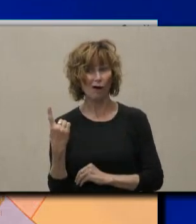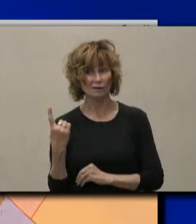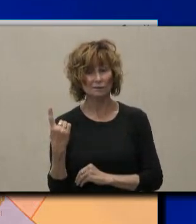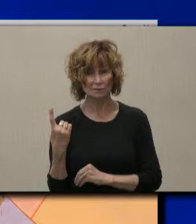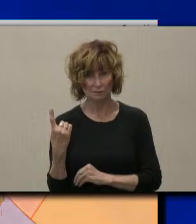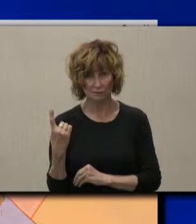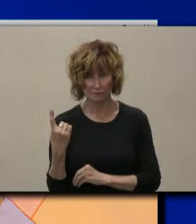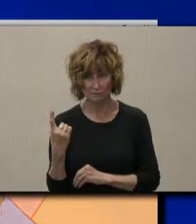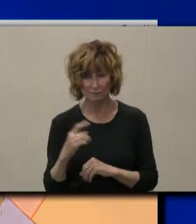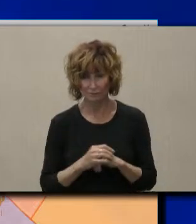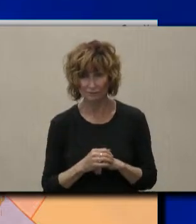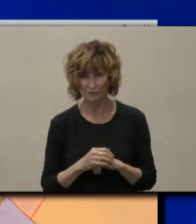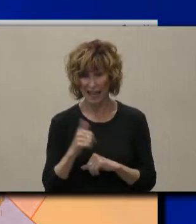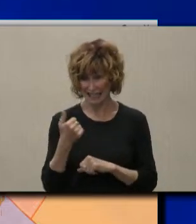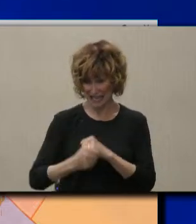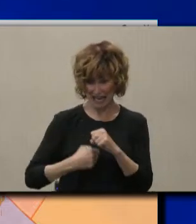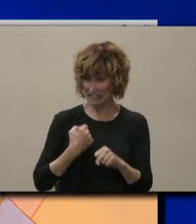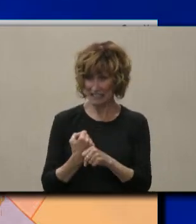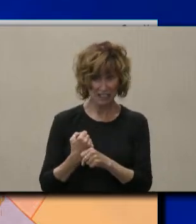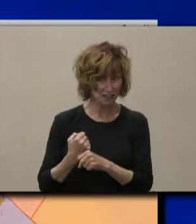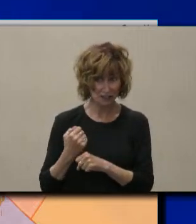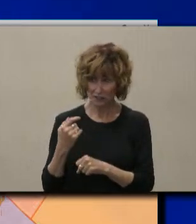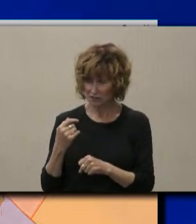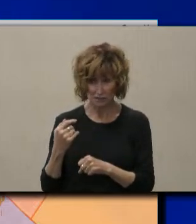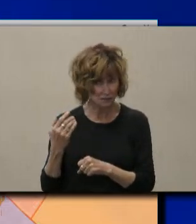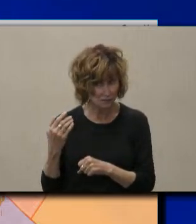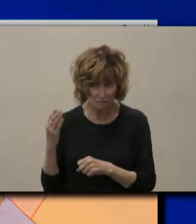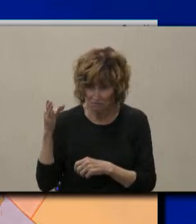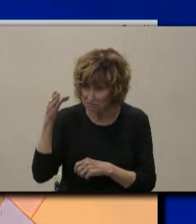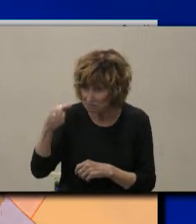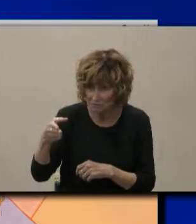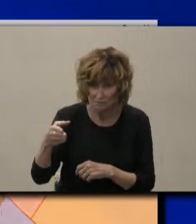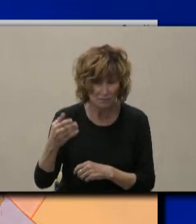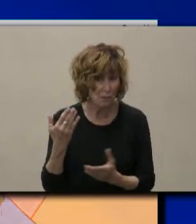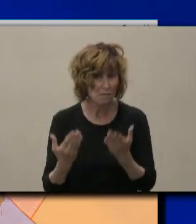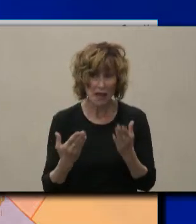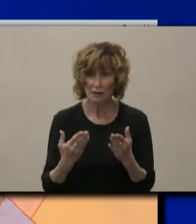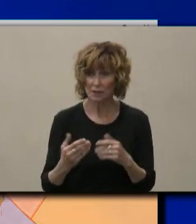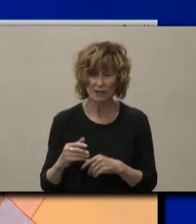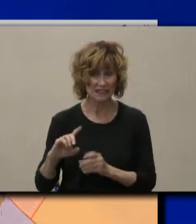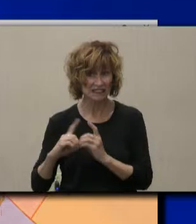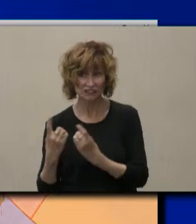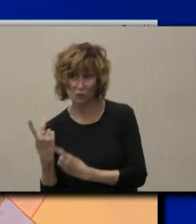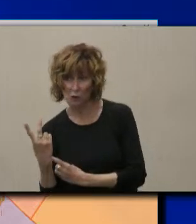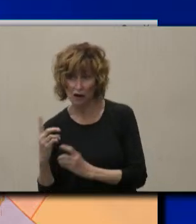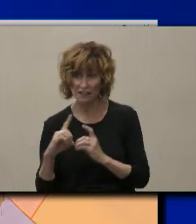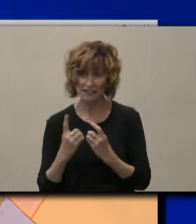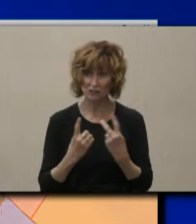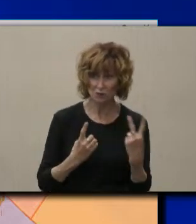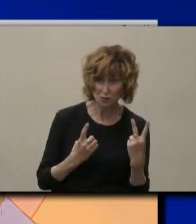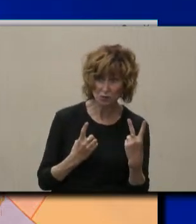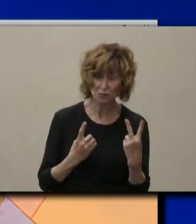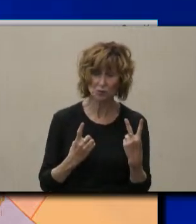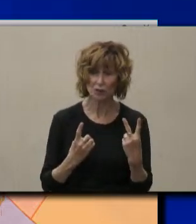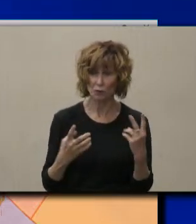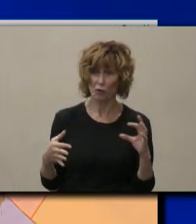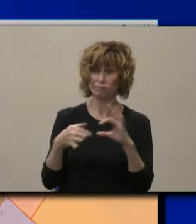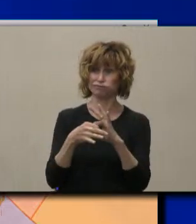go. 10 years from now, I imagine that overhang from District 1 into District 5 that